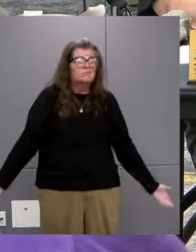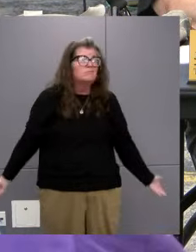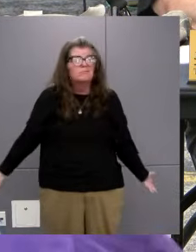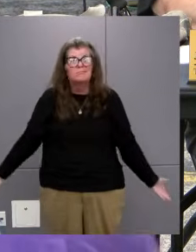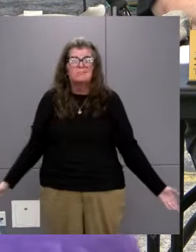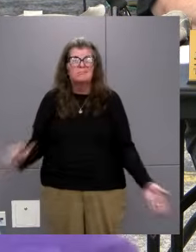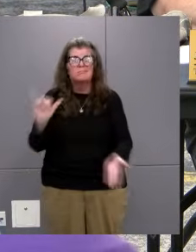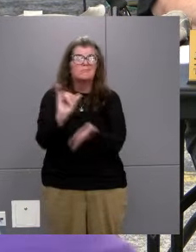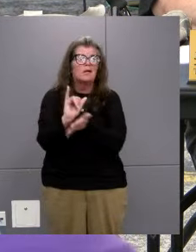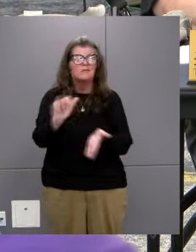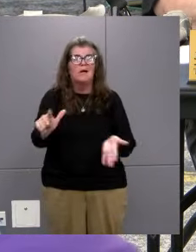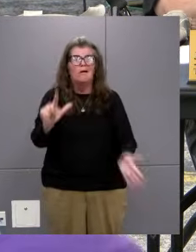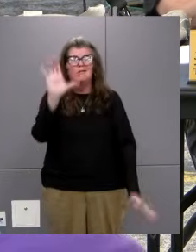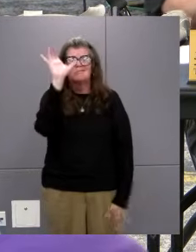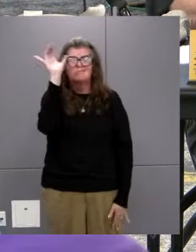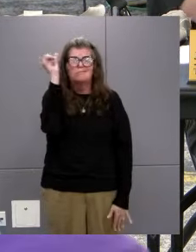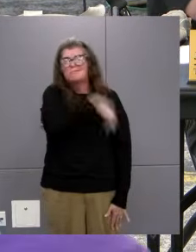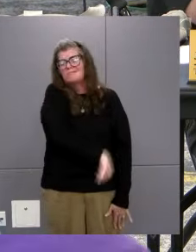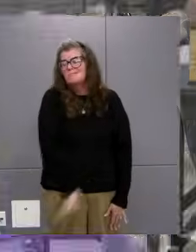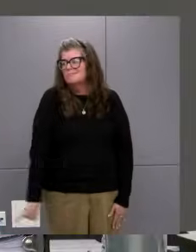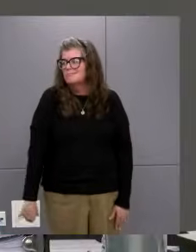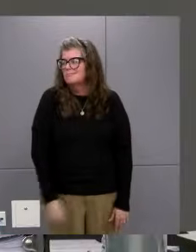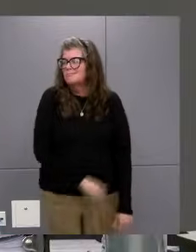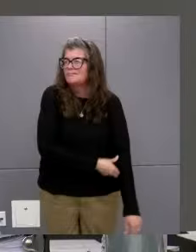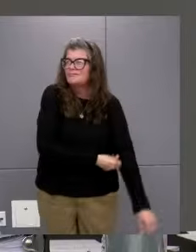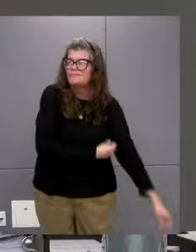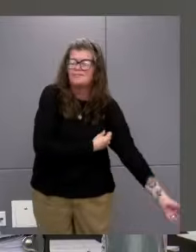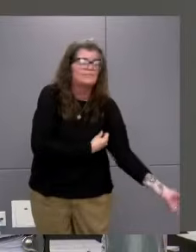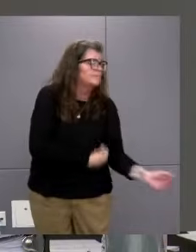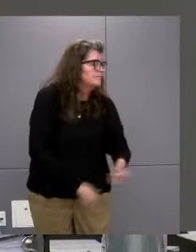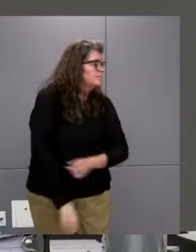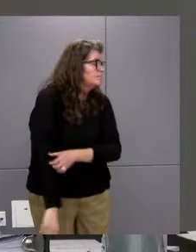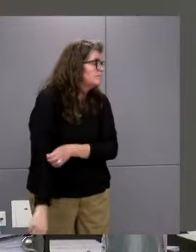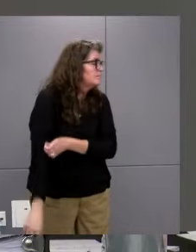Well, absurd. Well, John,